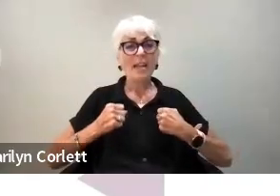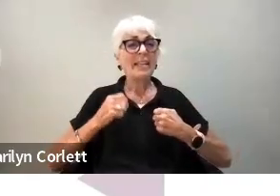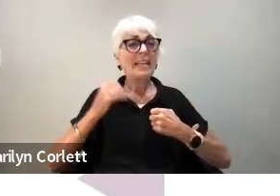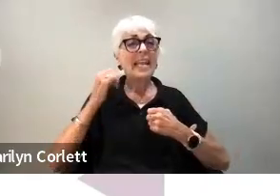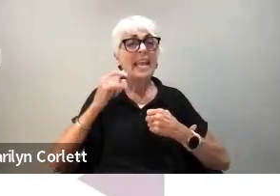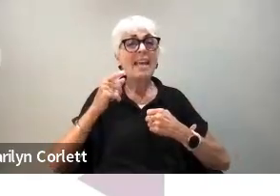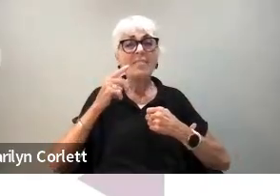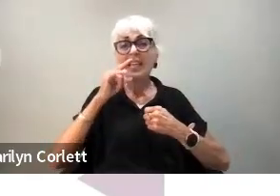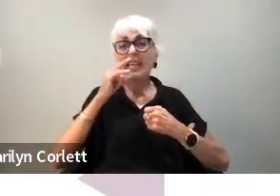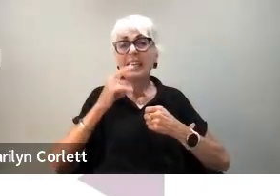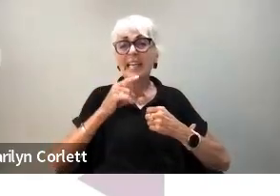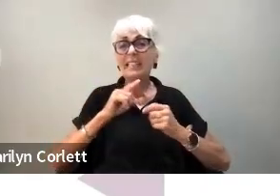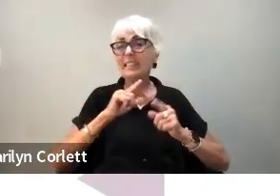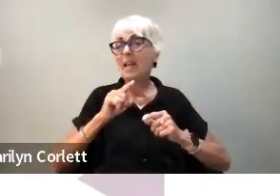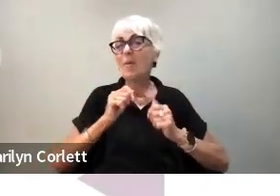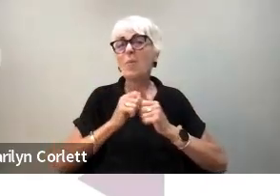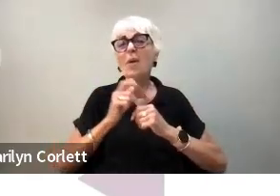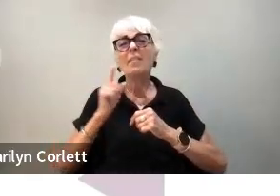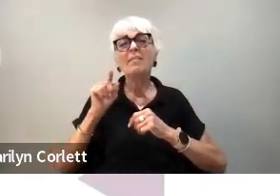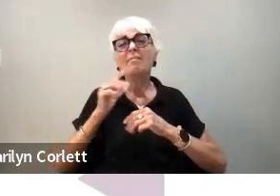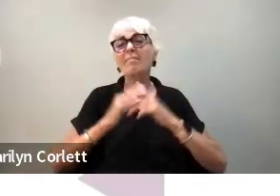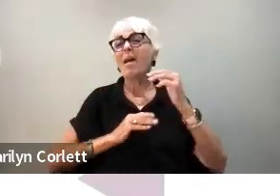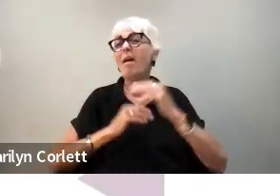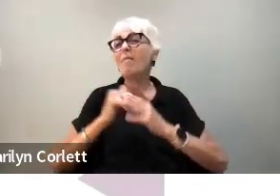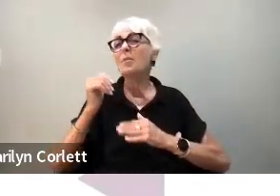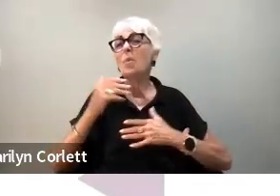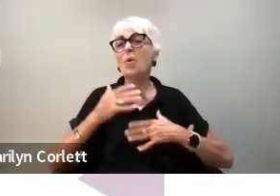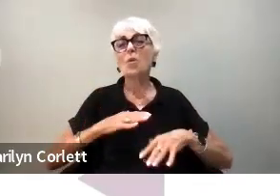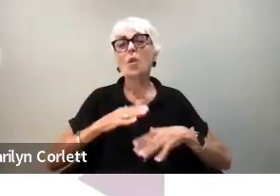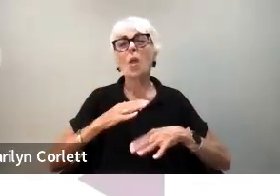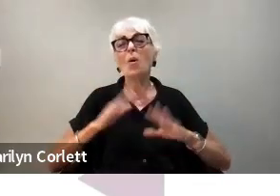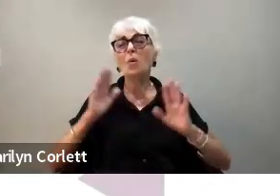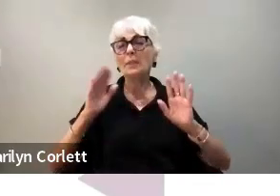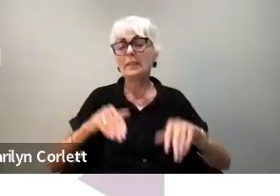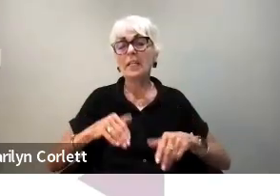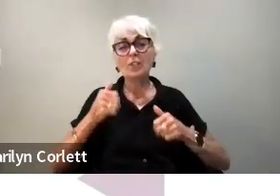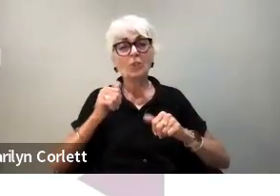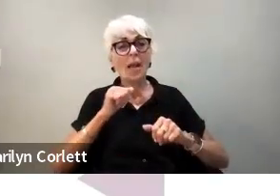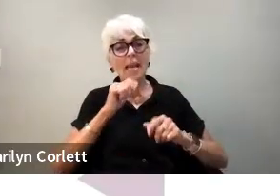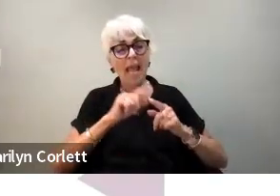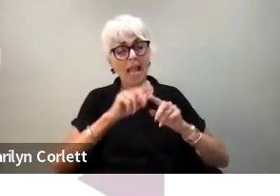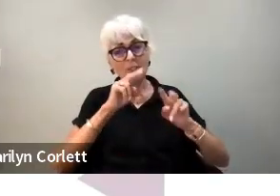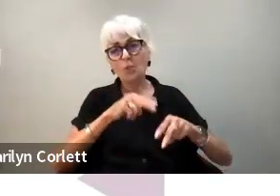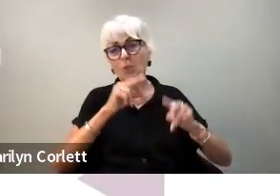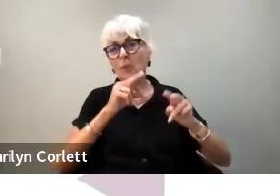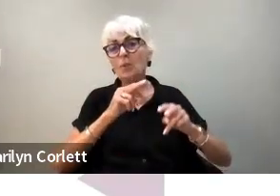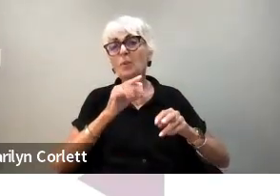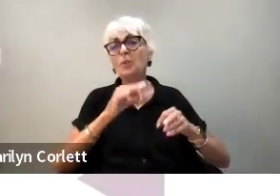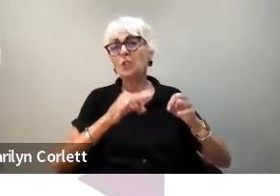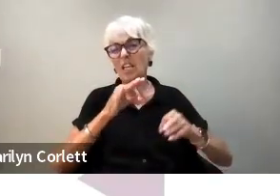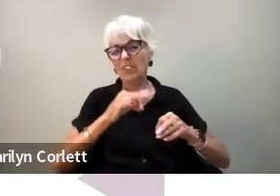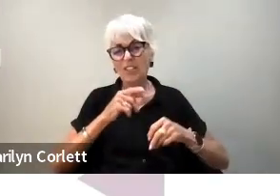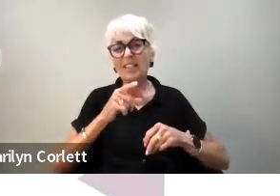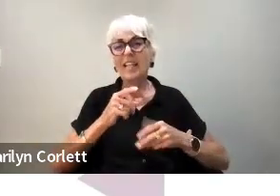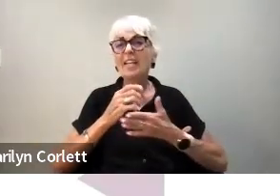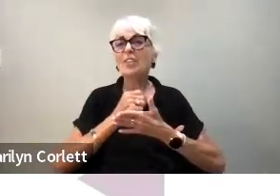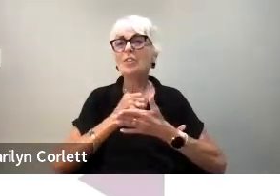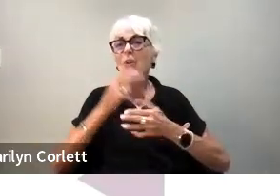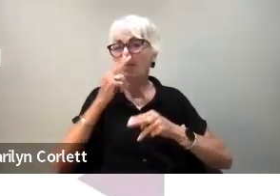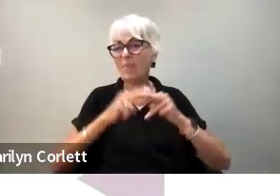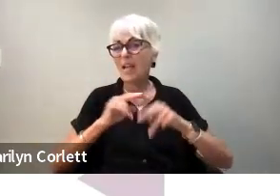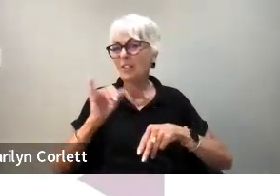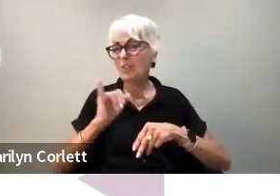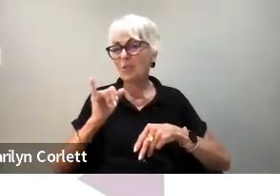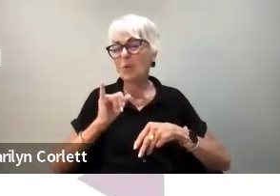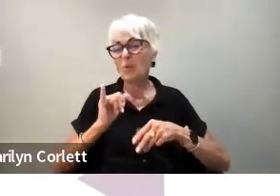feel comfortable for their bodies, um, try not to judge them. They deserve to have fun as well. And so this is just